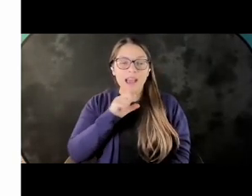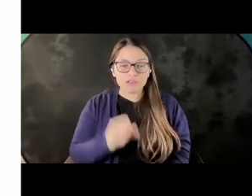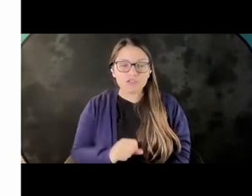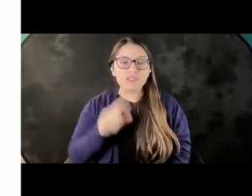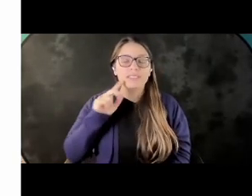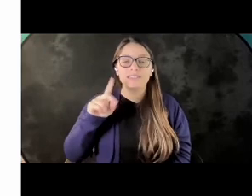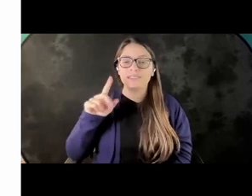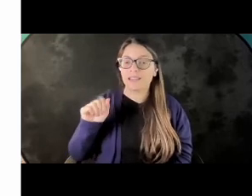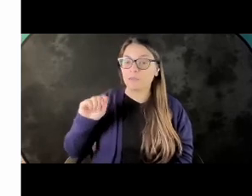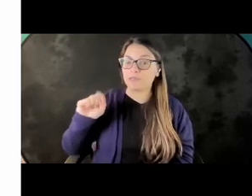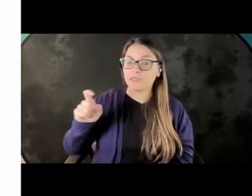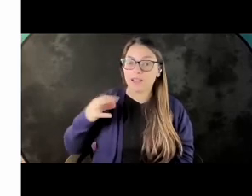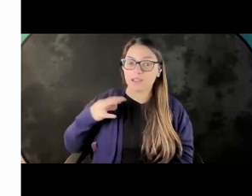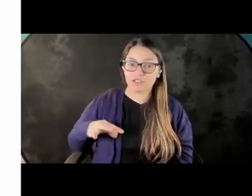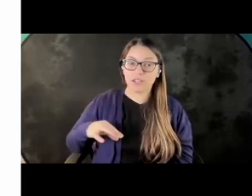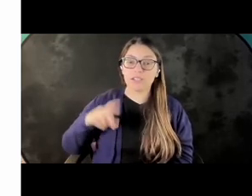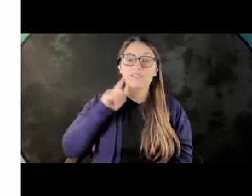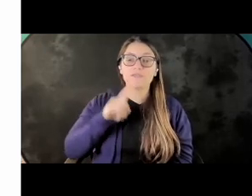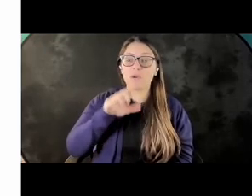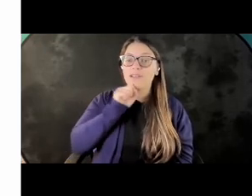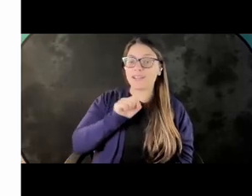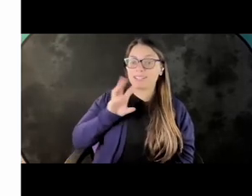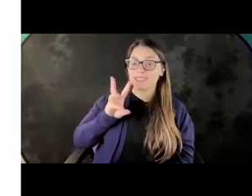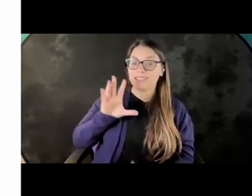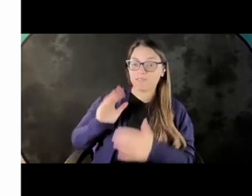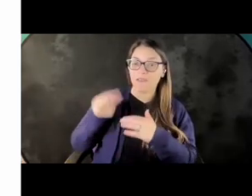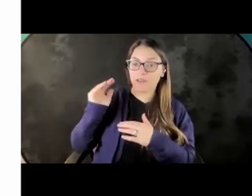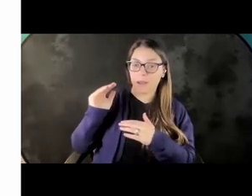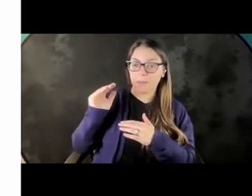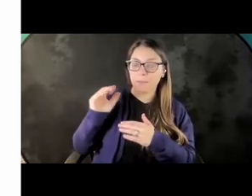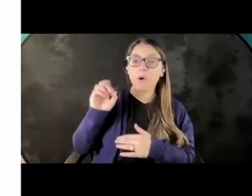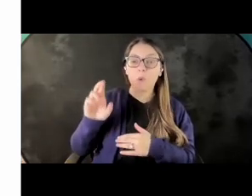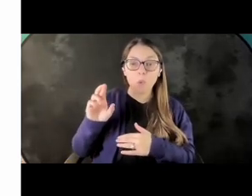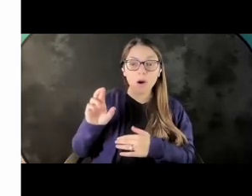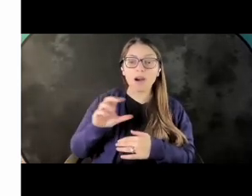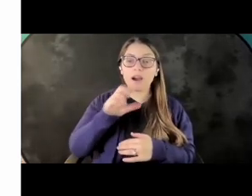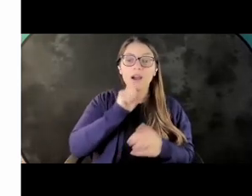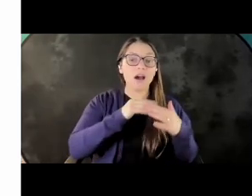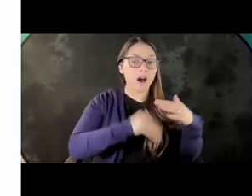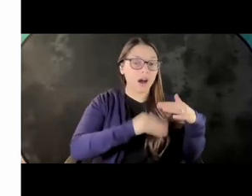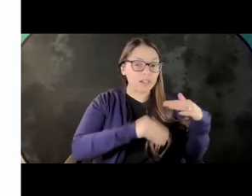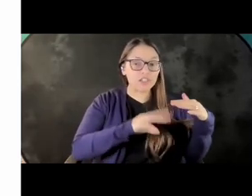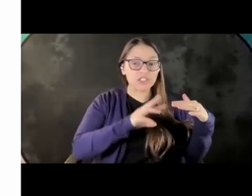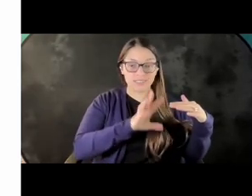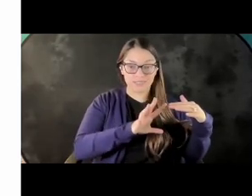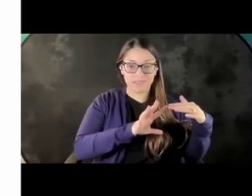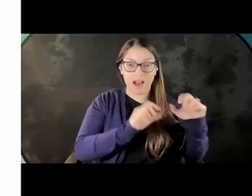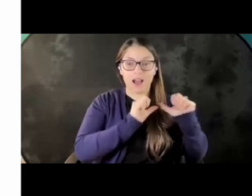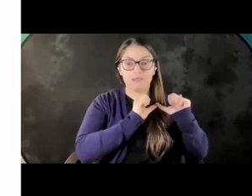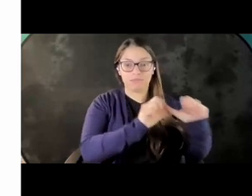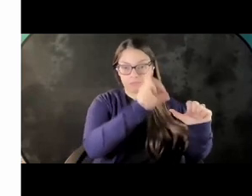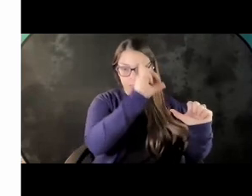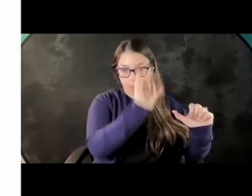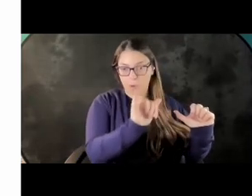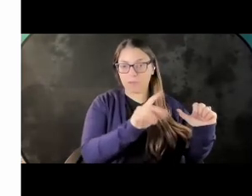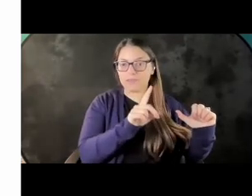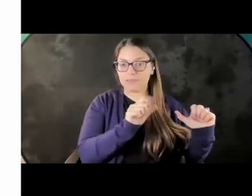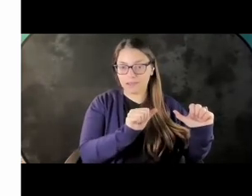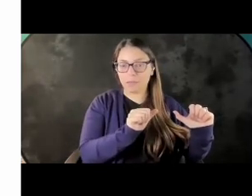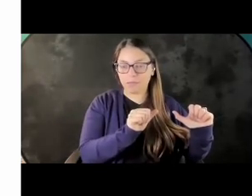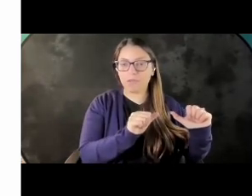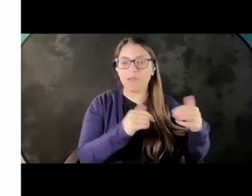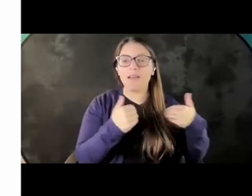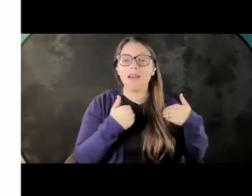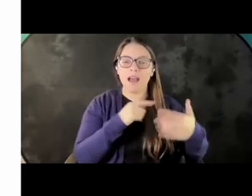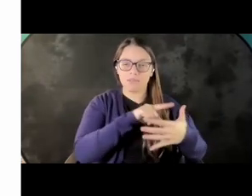credit's for individuals ages 65 and older or those under age 65 who are permanently disabled and meet